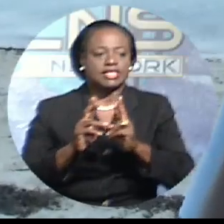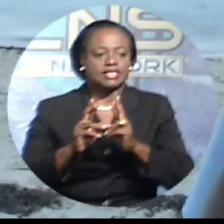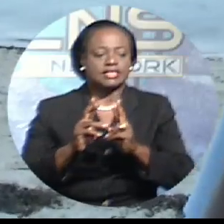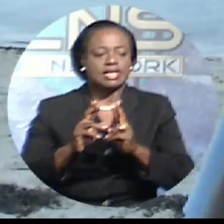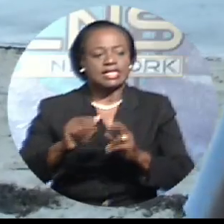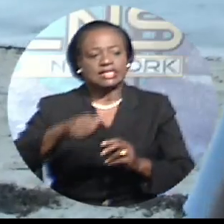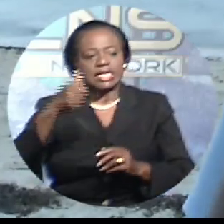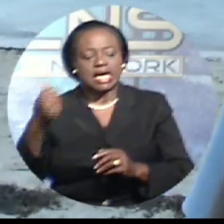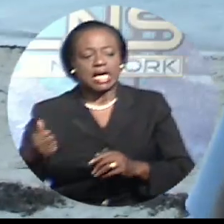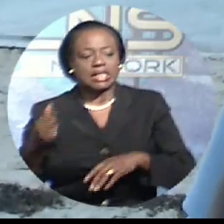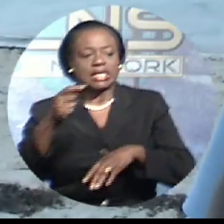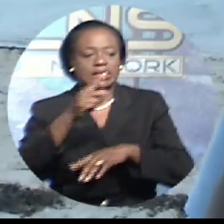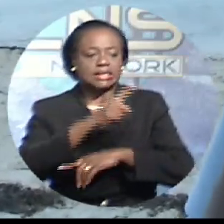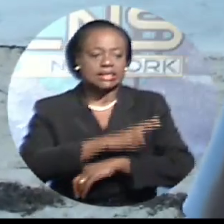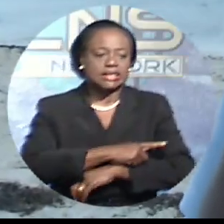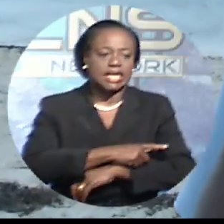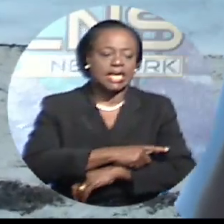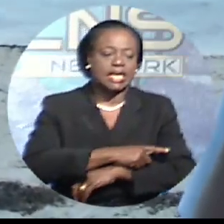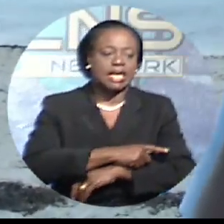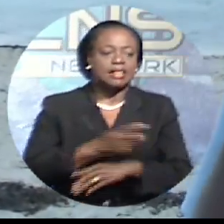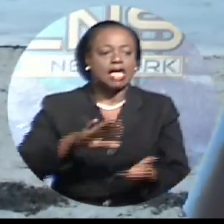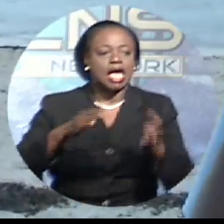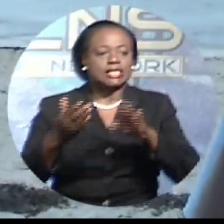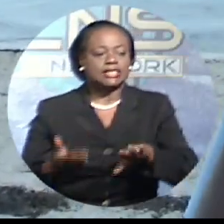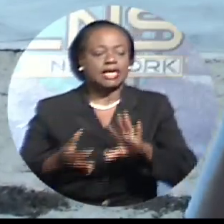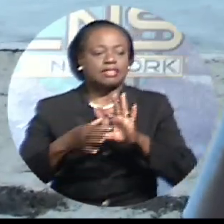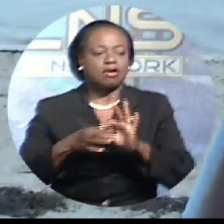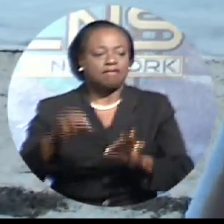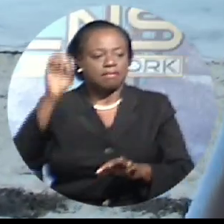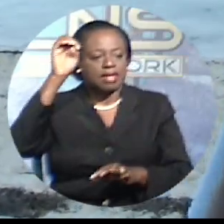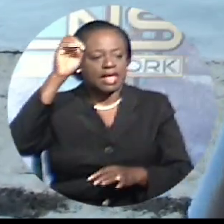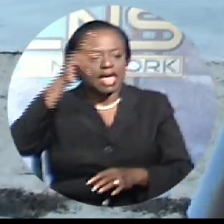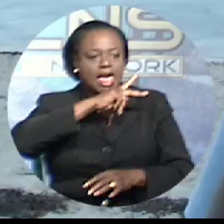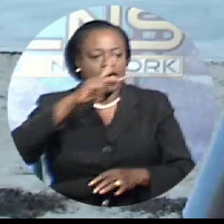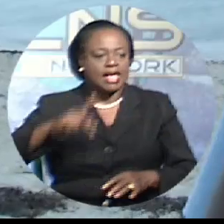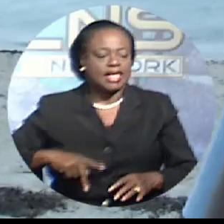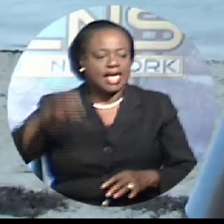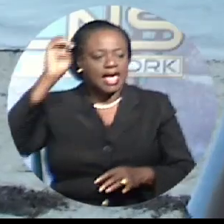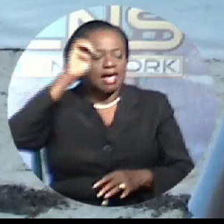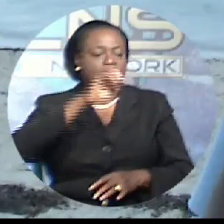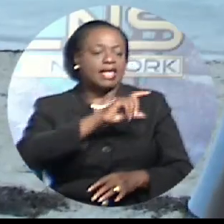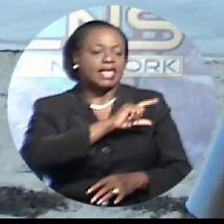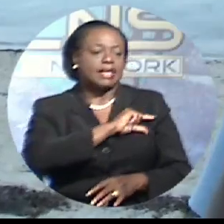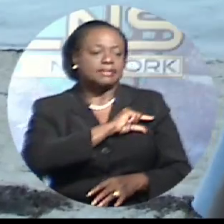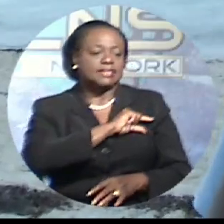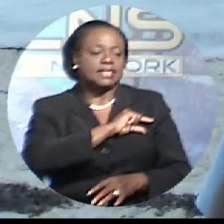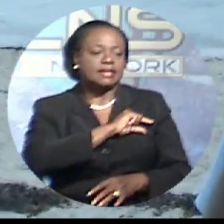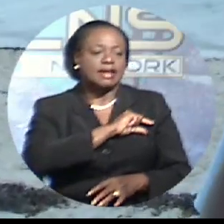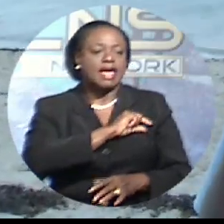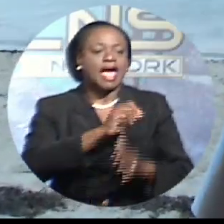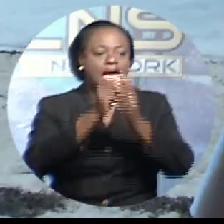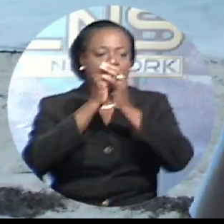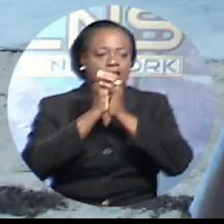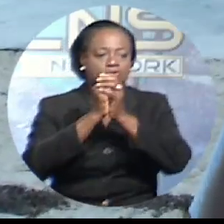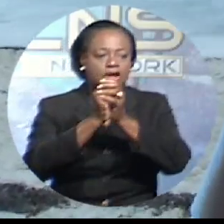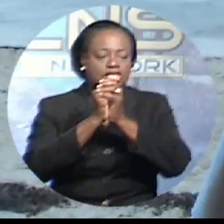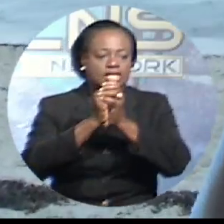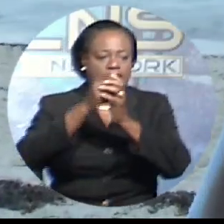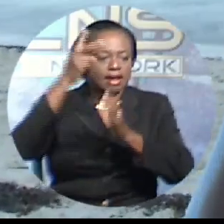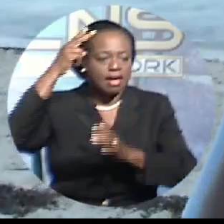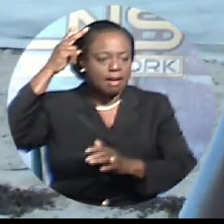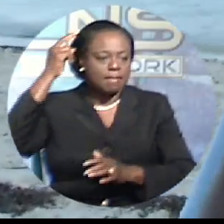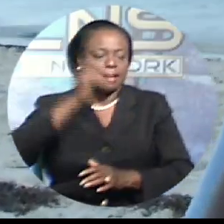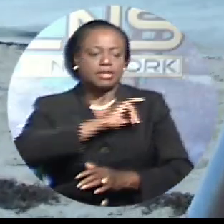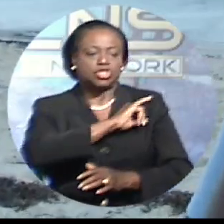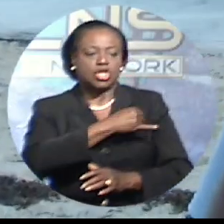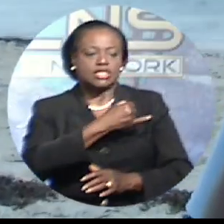great man King Eric Gibson. So I applaud Barber J, you know, for trying to keep things together, getting people out to sail, and he's